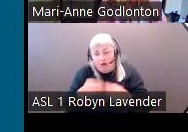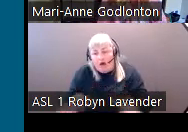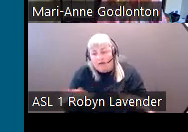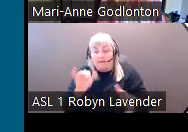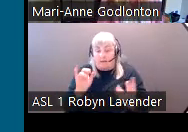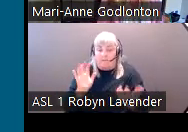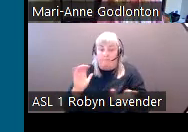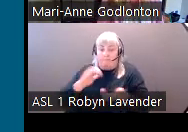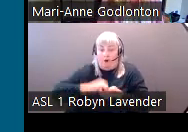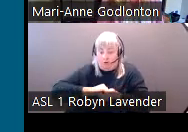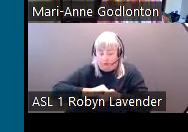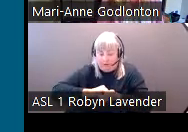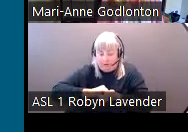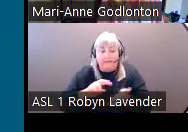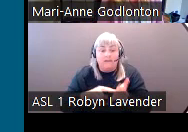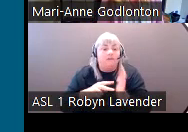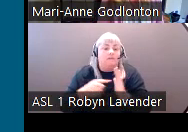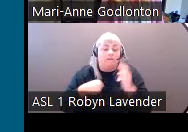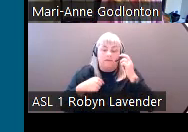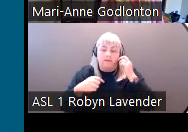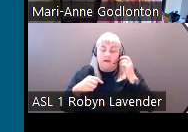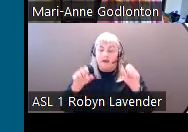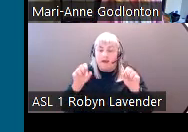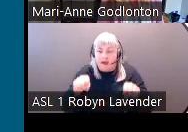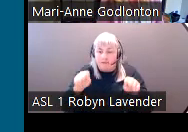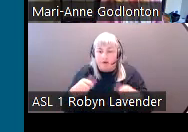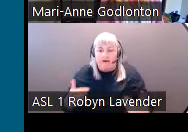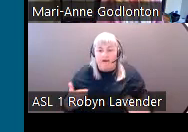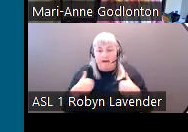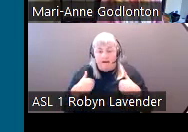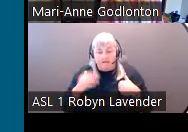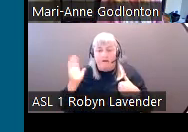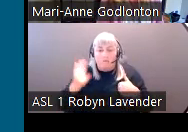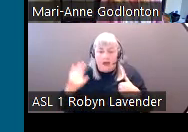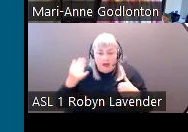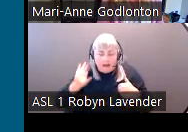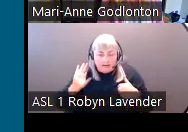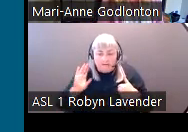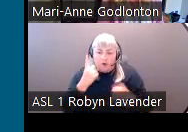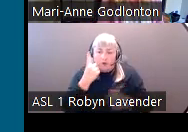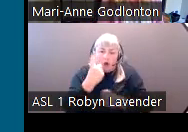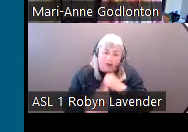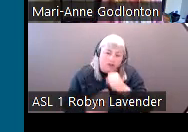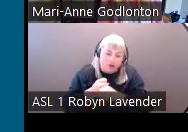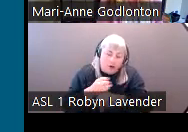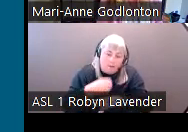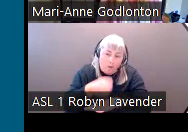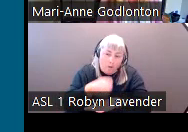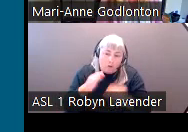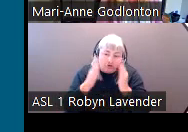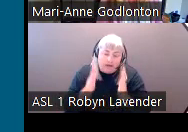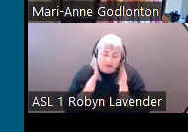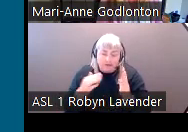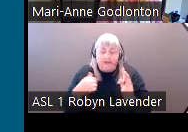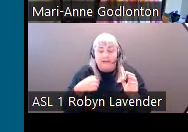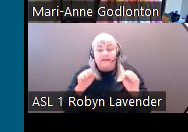partnership and that being able to have those, that past for 1 year post shelter that they can have somebody